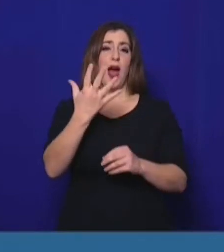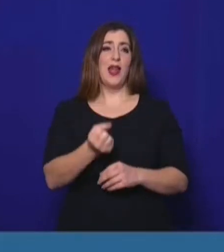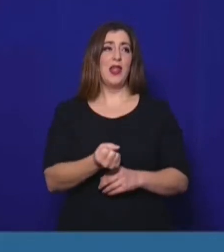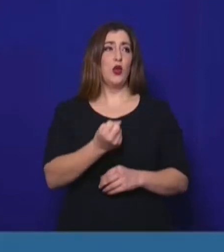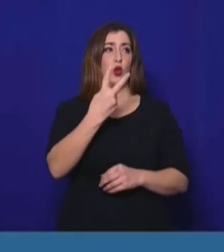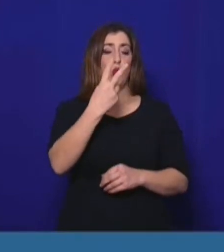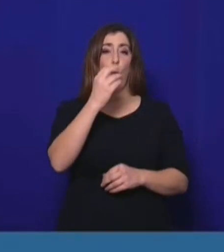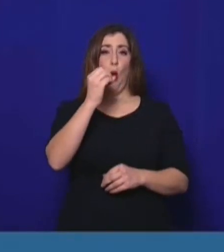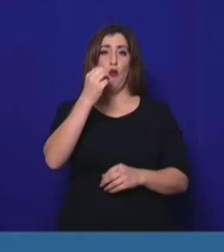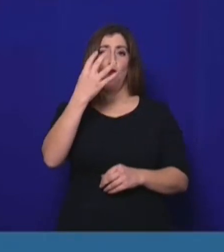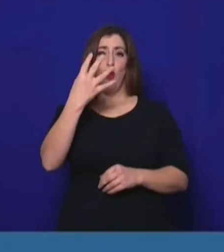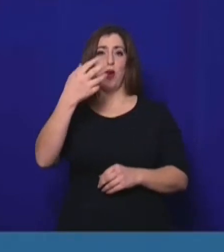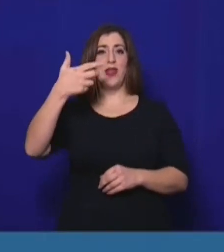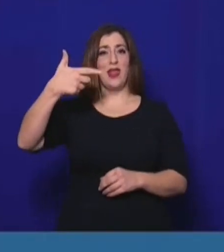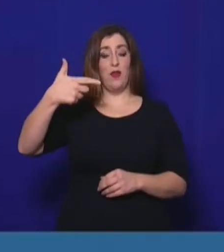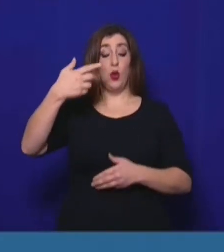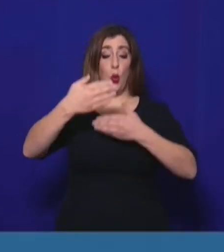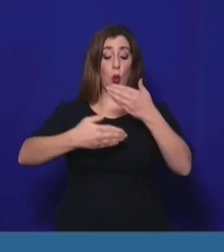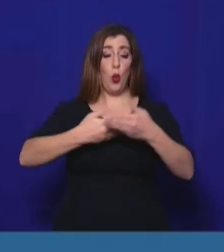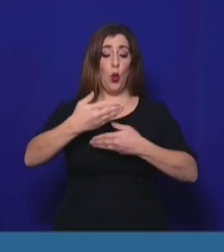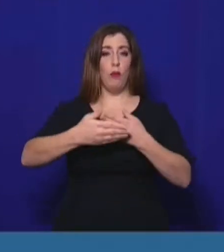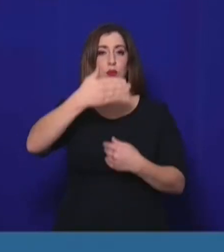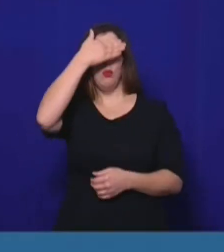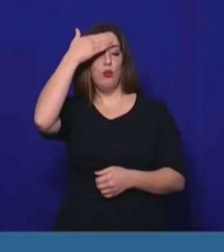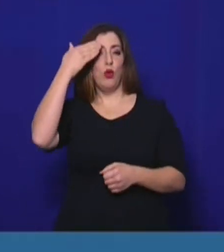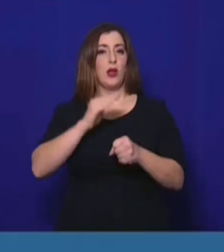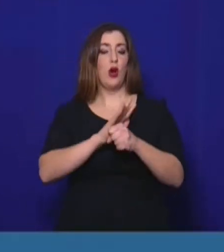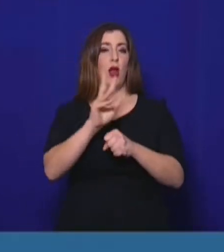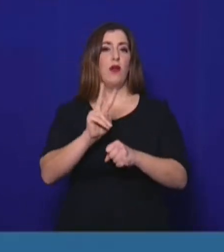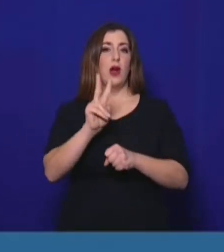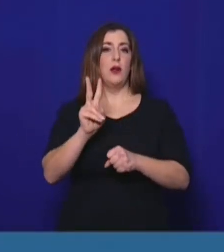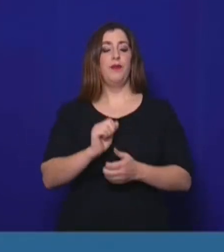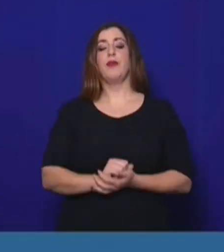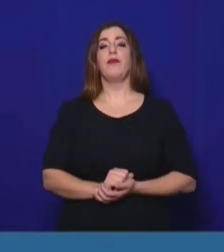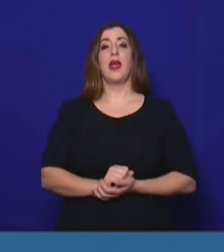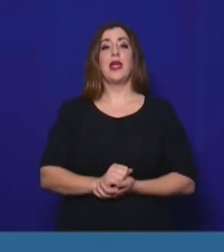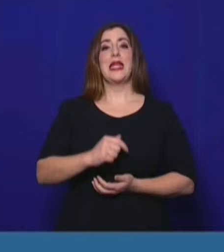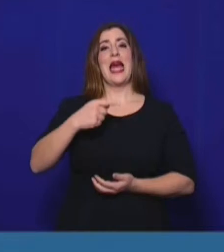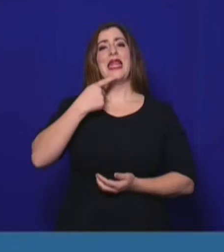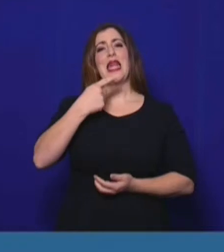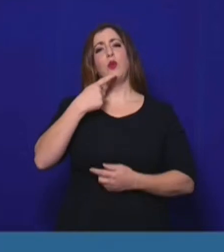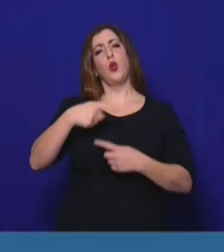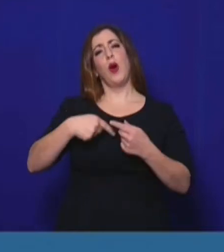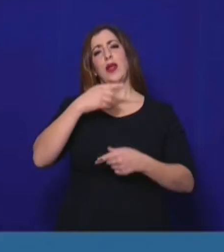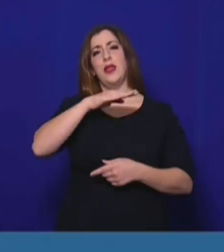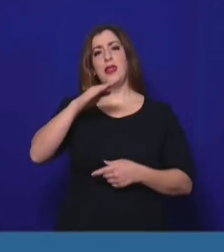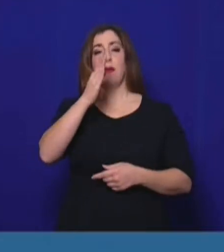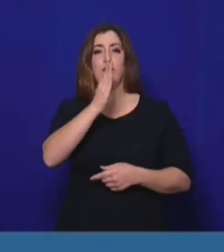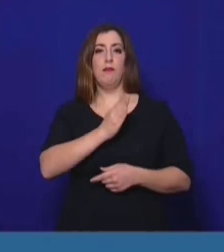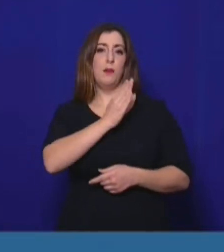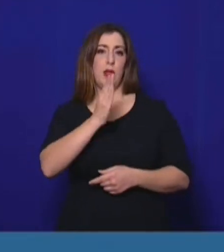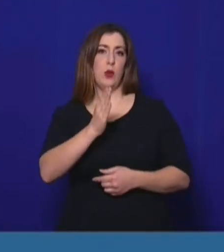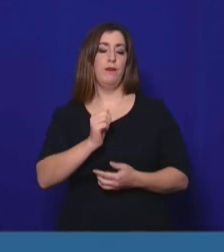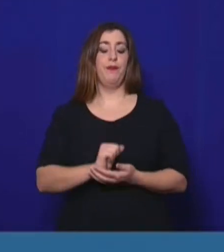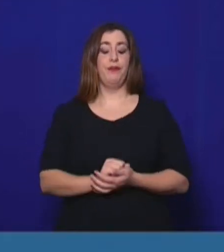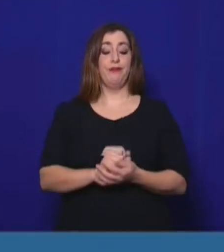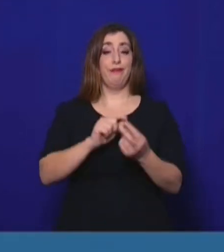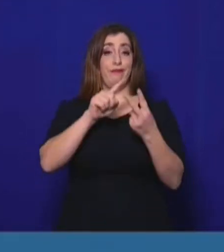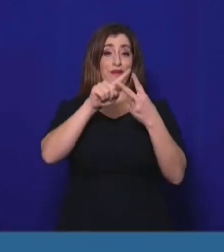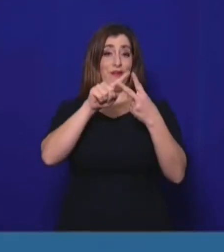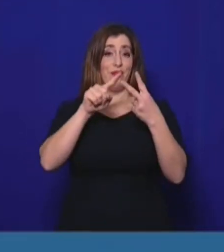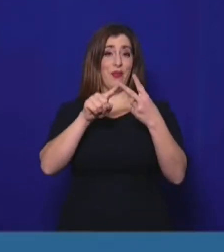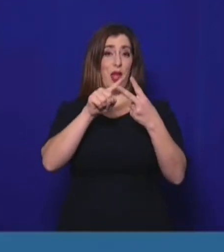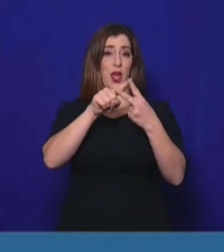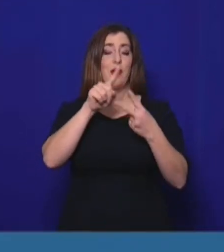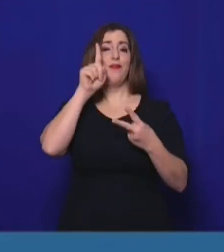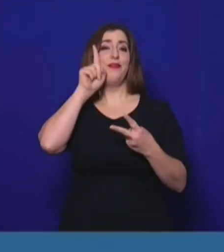2047. Dawn iż-żewġ każijiet li mietu li semmejt il-bieraħ kienu ta' żewġ anzjani